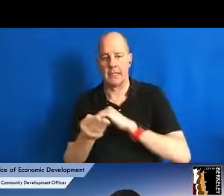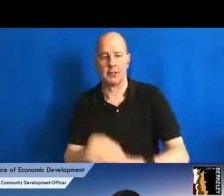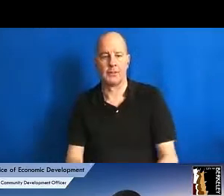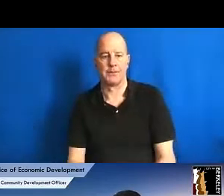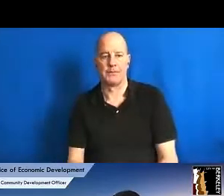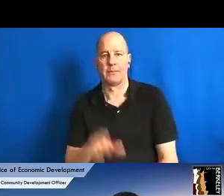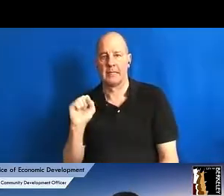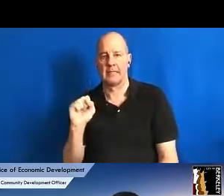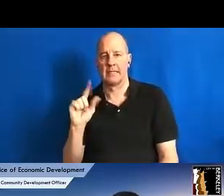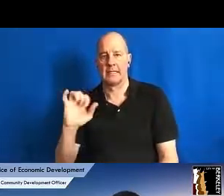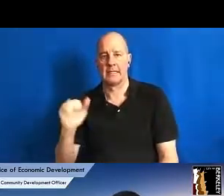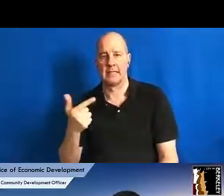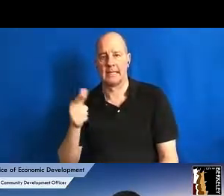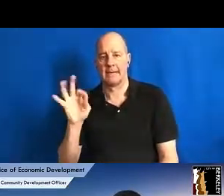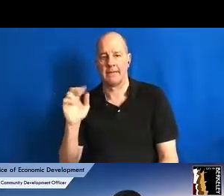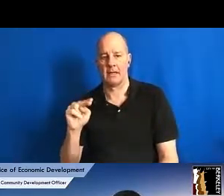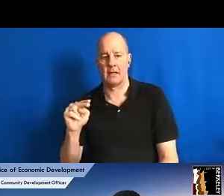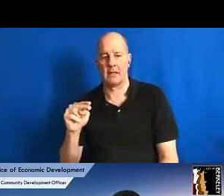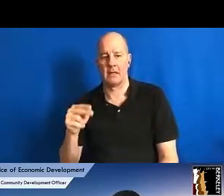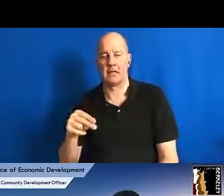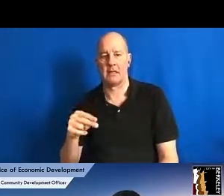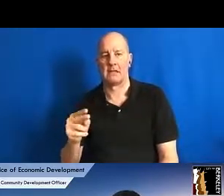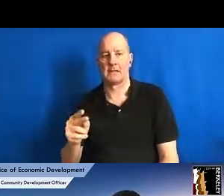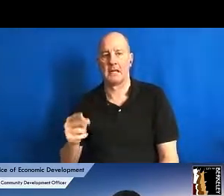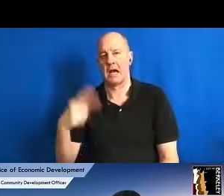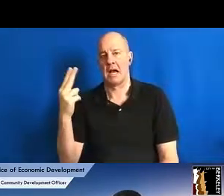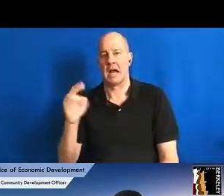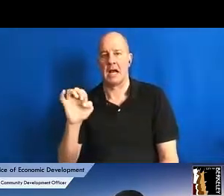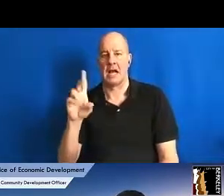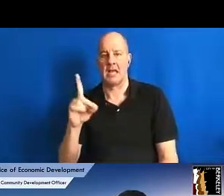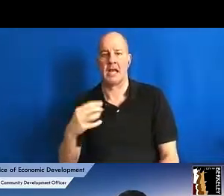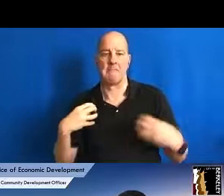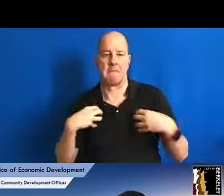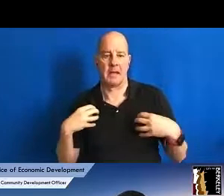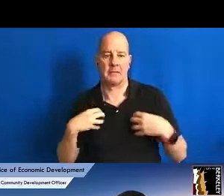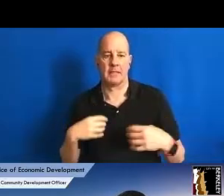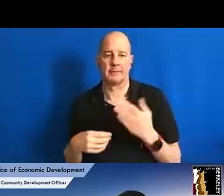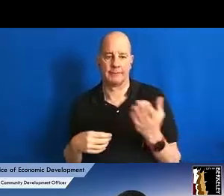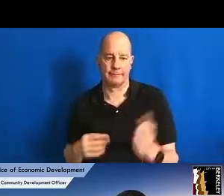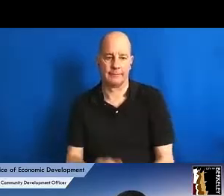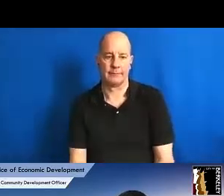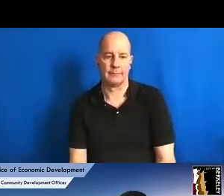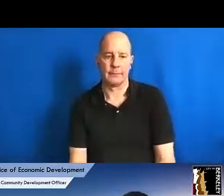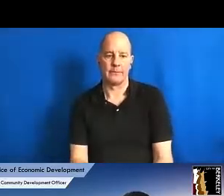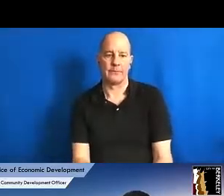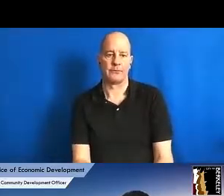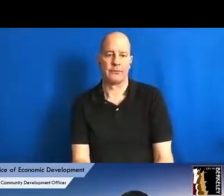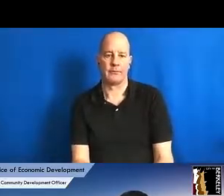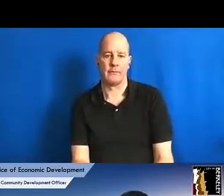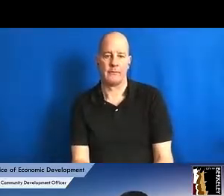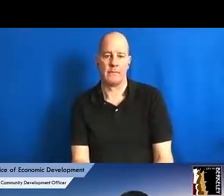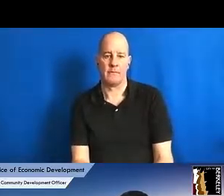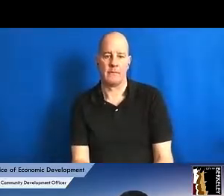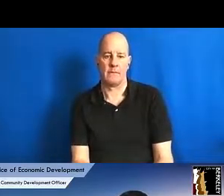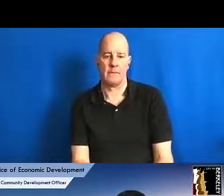Slingfin, which makes high-end backpacking equipment, Minuteman Press, as well as a salon. And so we